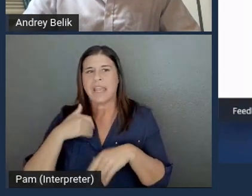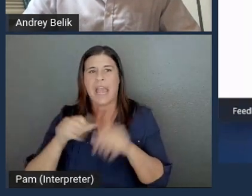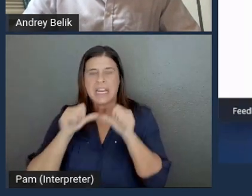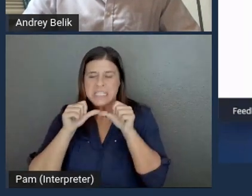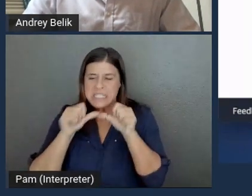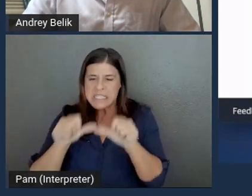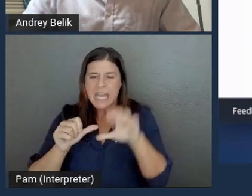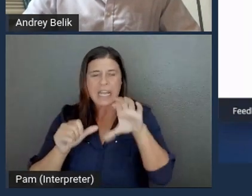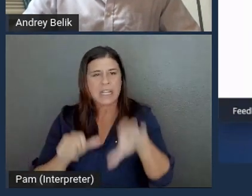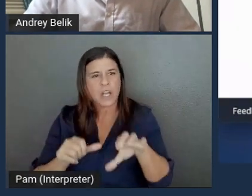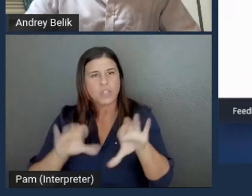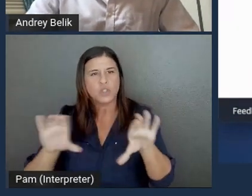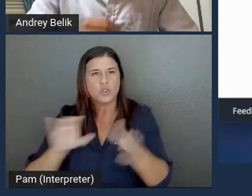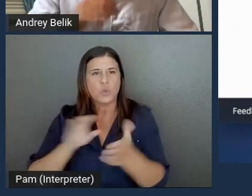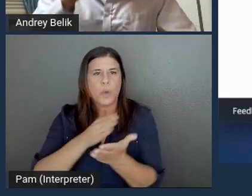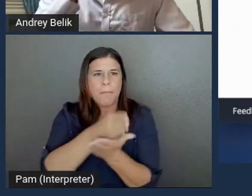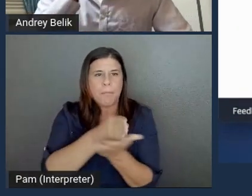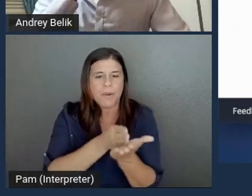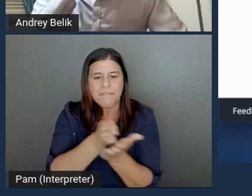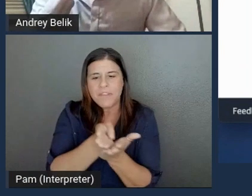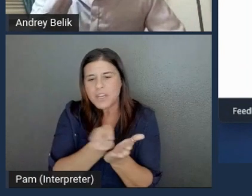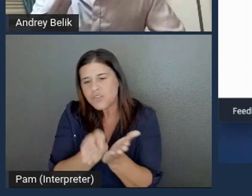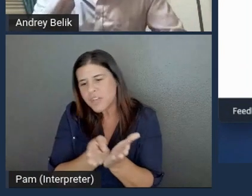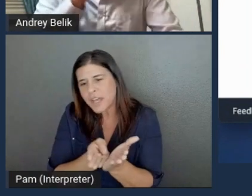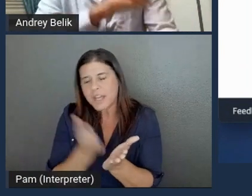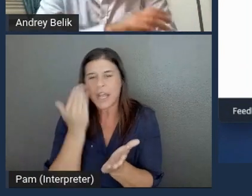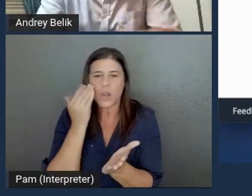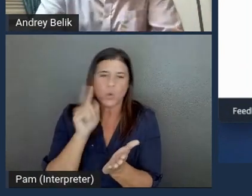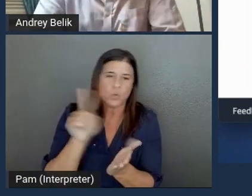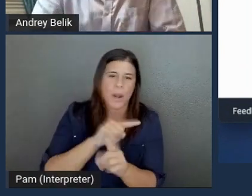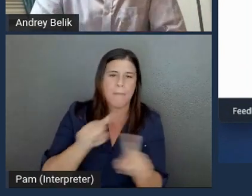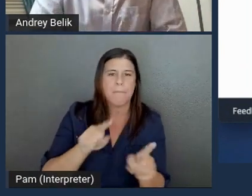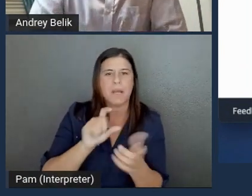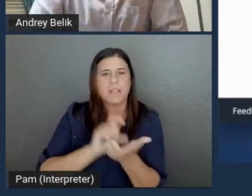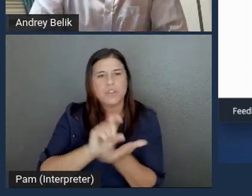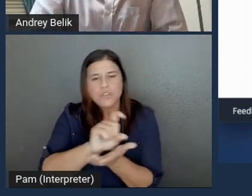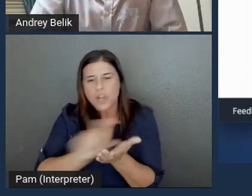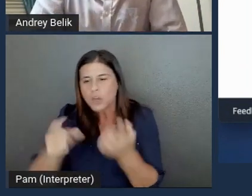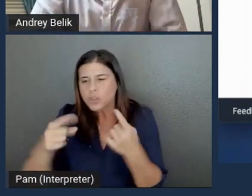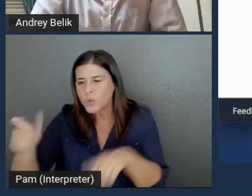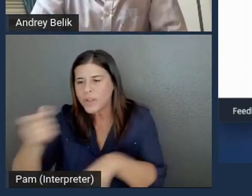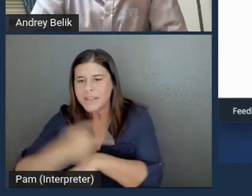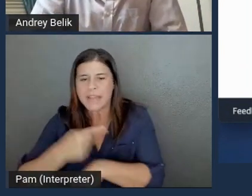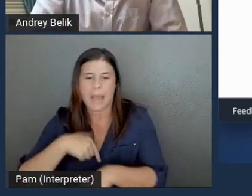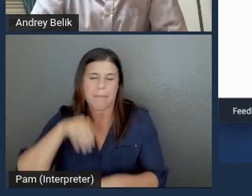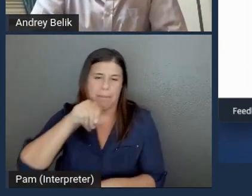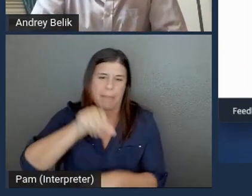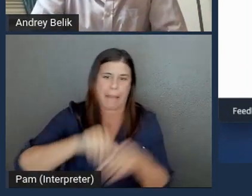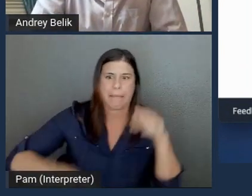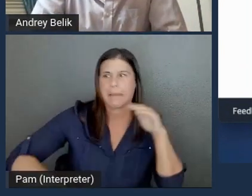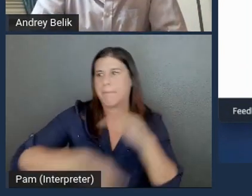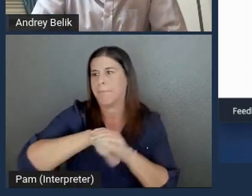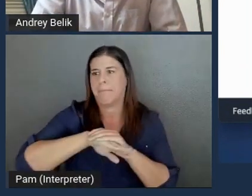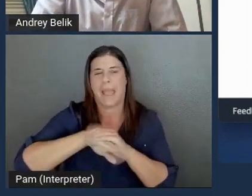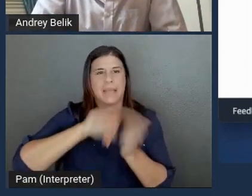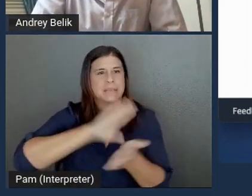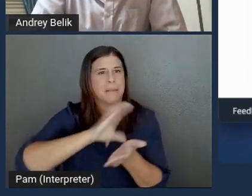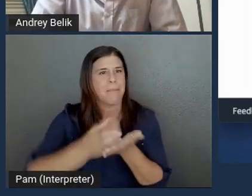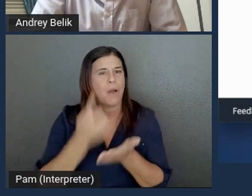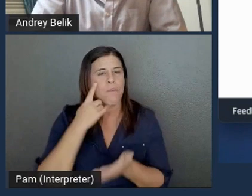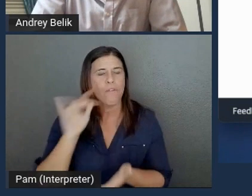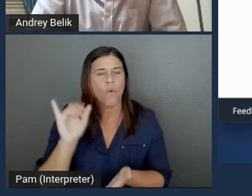over provisioned and just provisioned at the same number of nodes and shards throughout the day. I'd be paying like the max amount